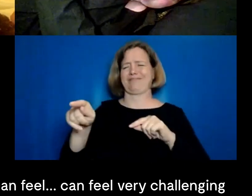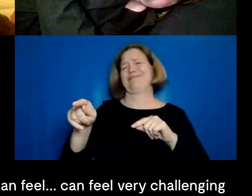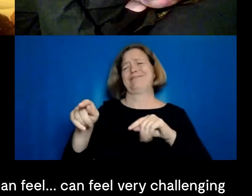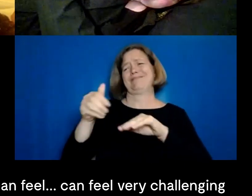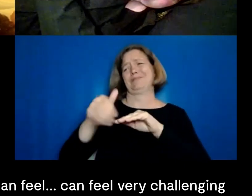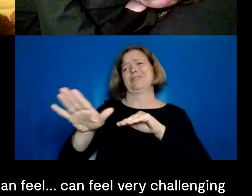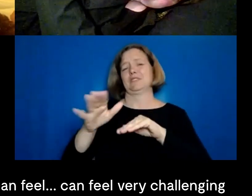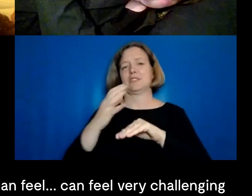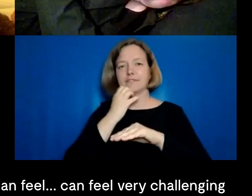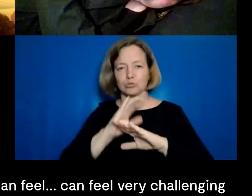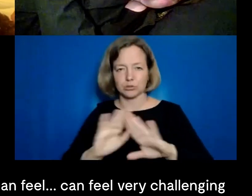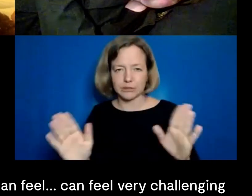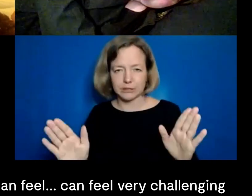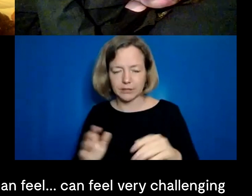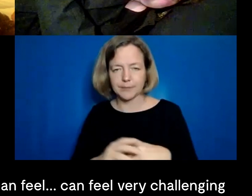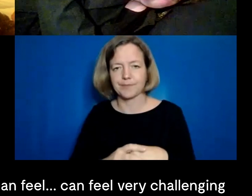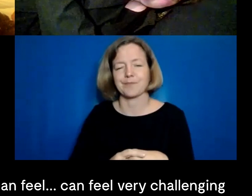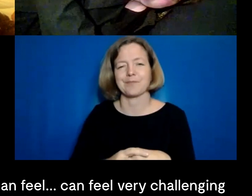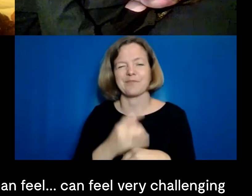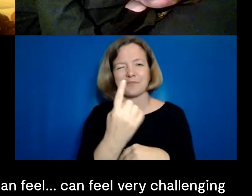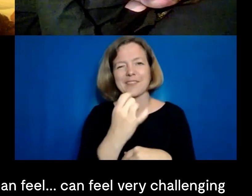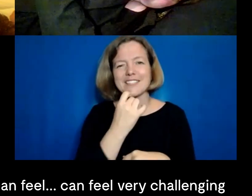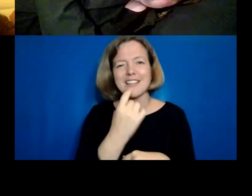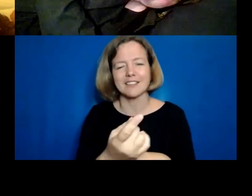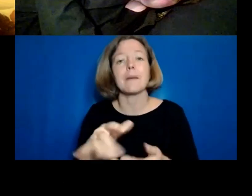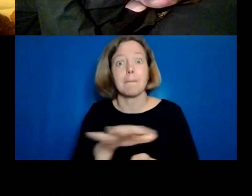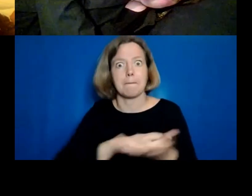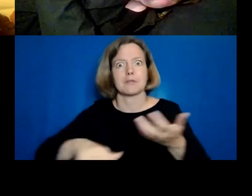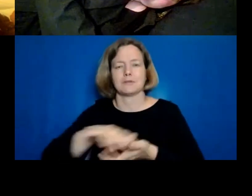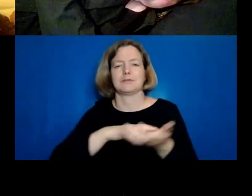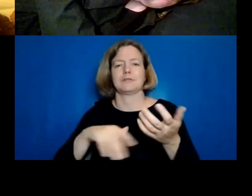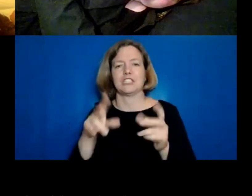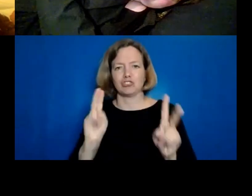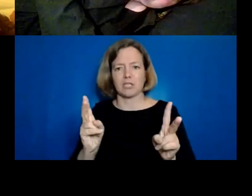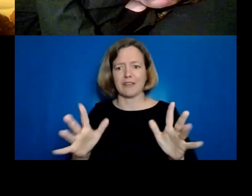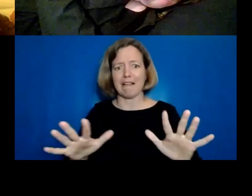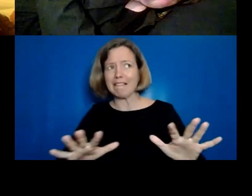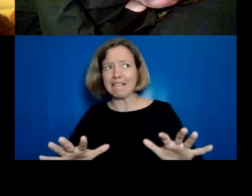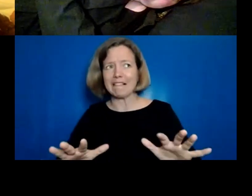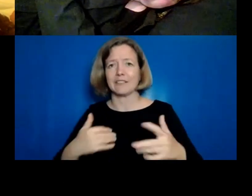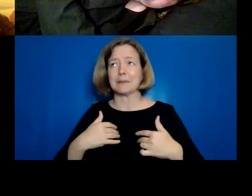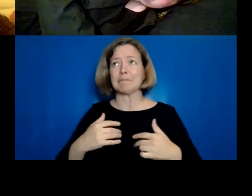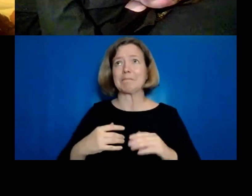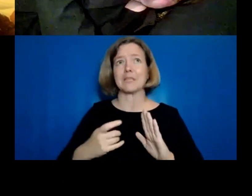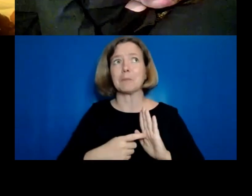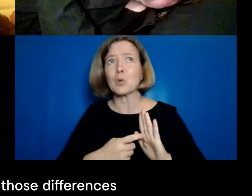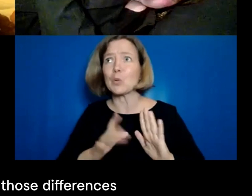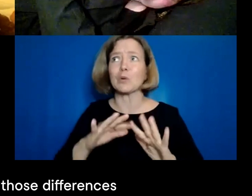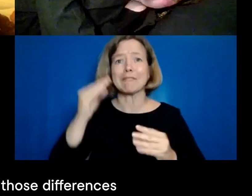very challenging and can feel a bit defeatist sometimes. But if we can, like you said, be gentle with each